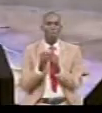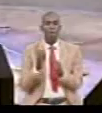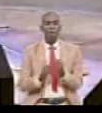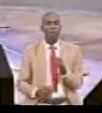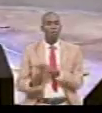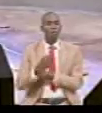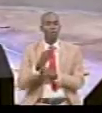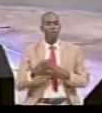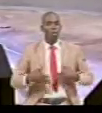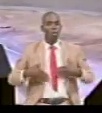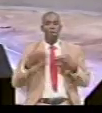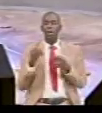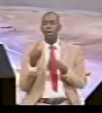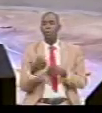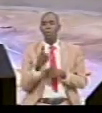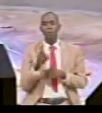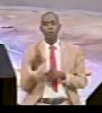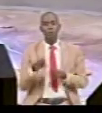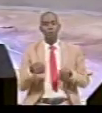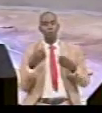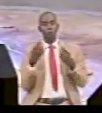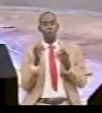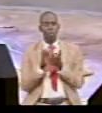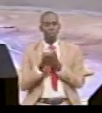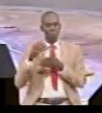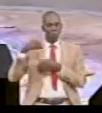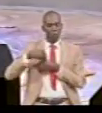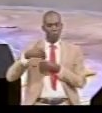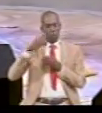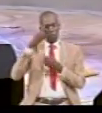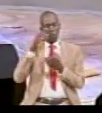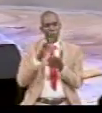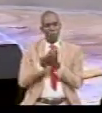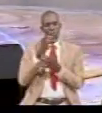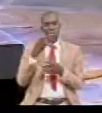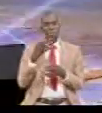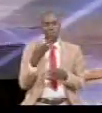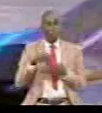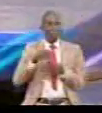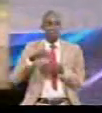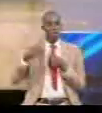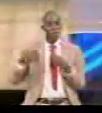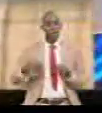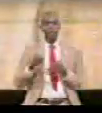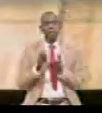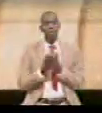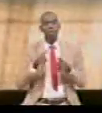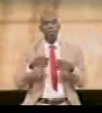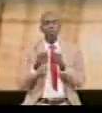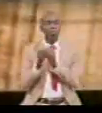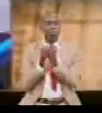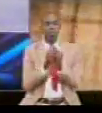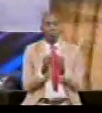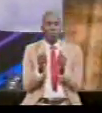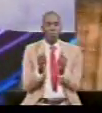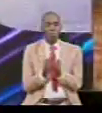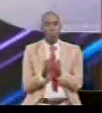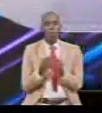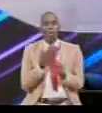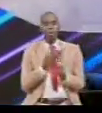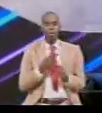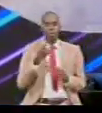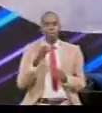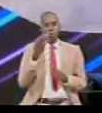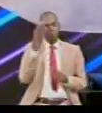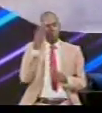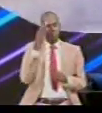go, that inward conviction of heart that you carry with you, and you are sensitive of that